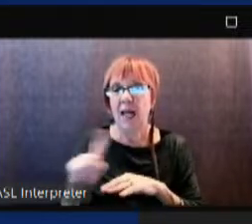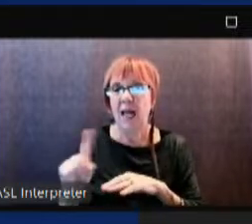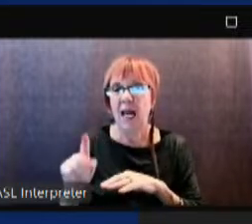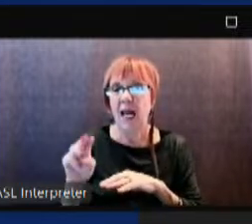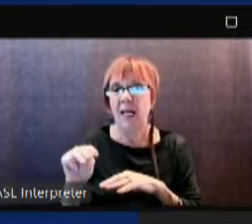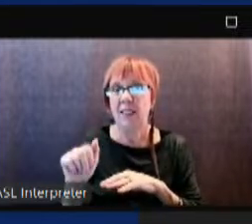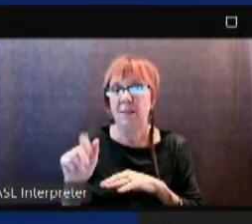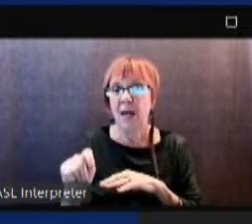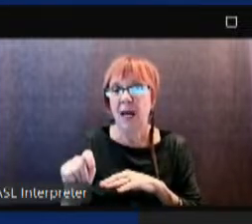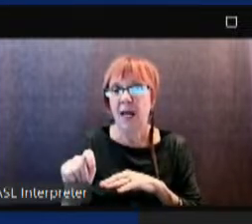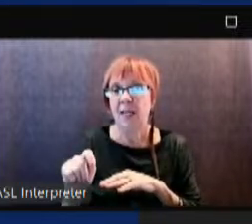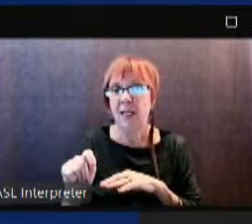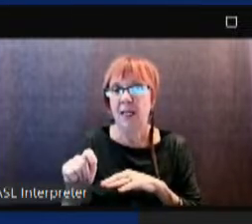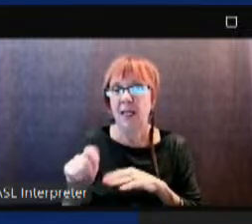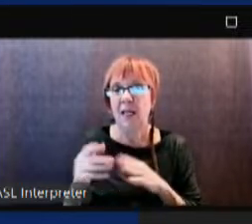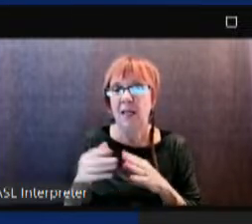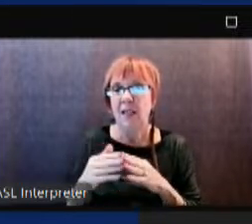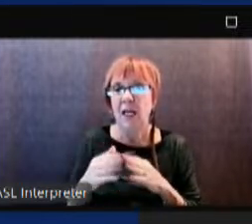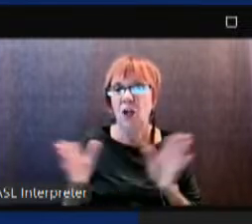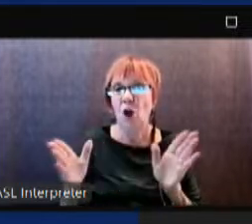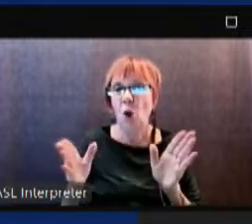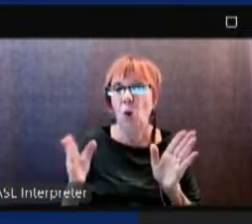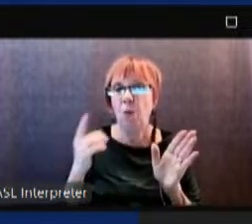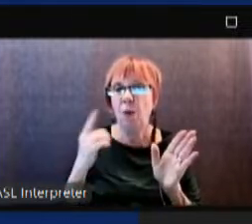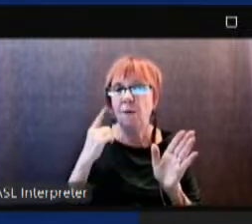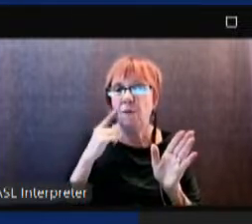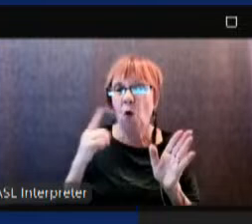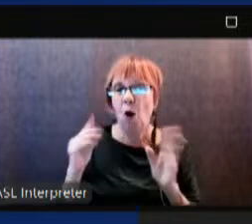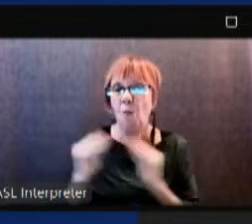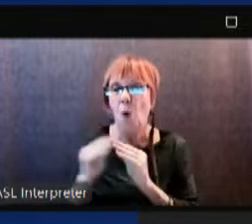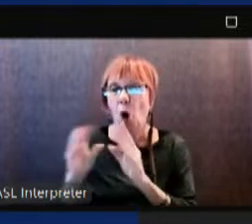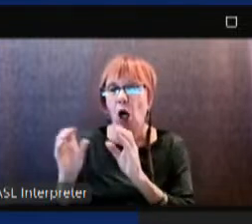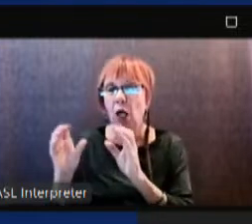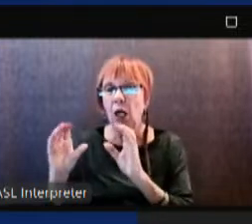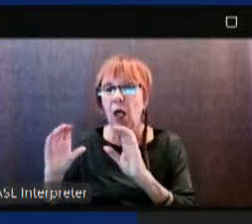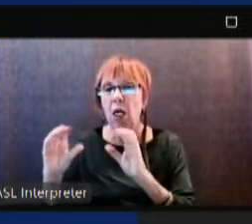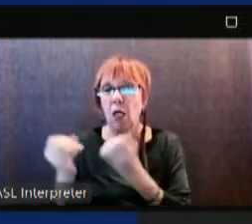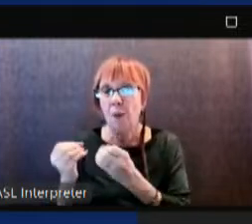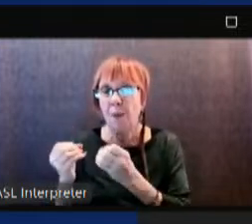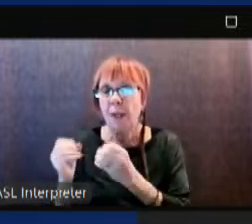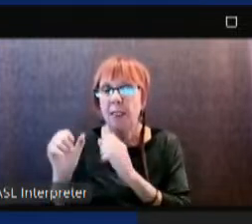thereby expedite the debris removal process for everyone? And if you need some additional